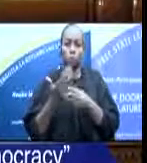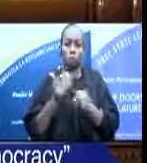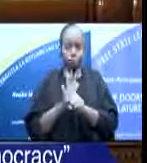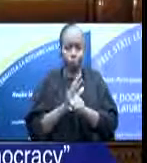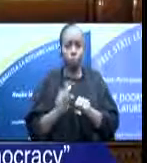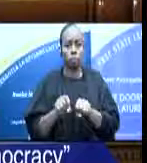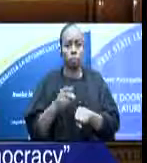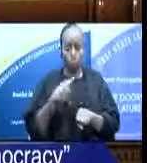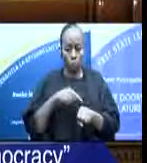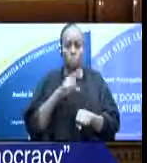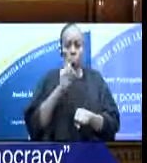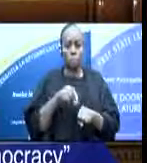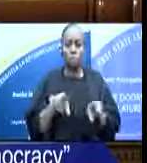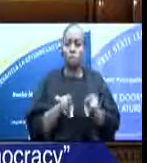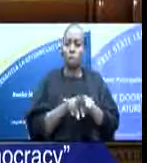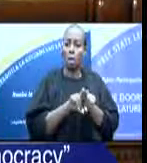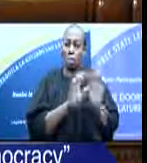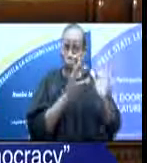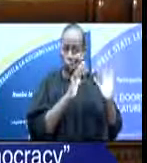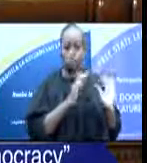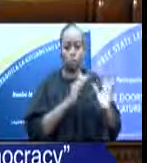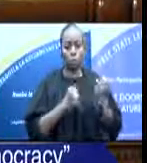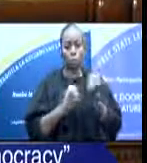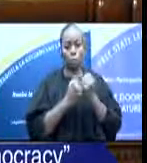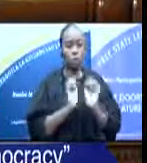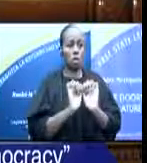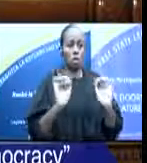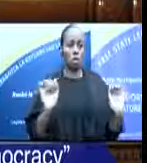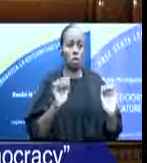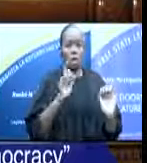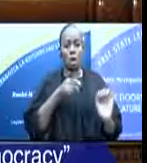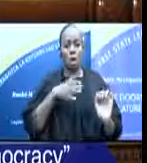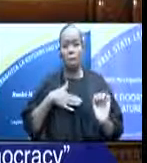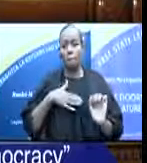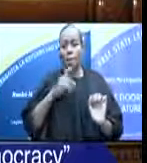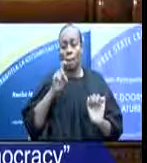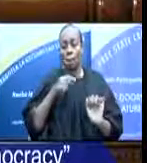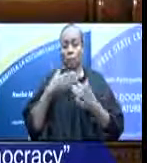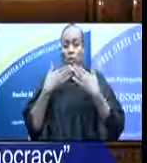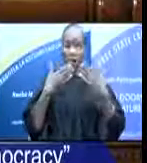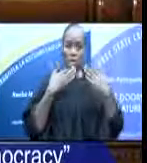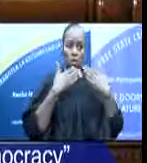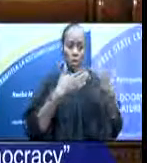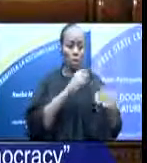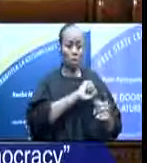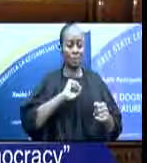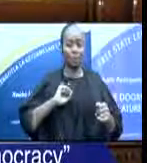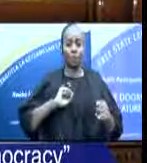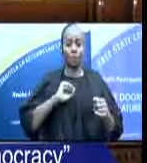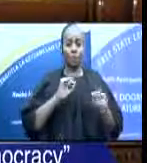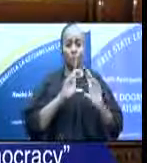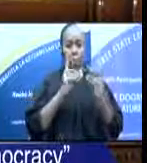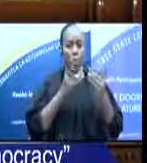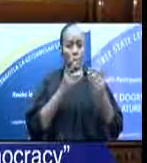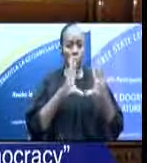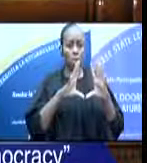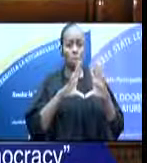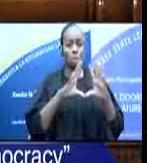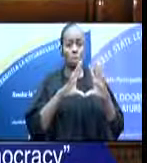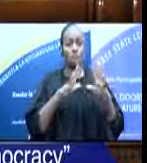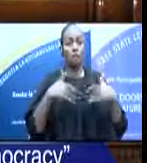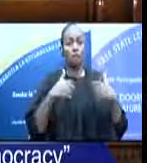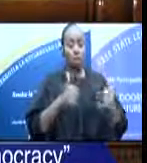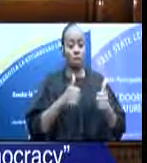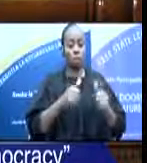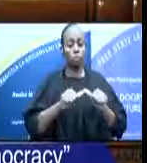be praised and the department support. I must thank all our healthcare employees for their continuous